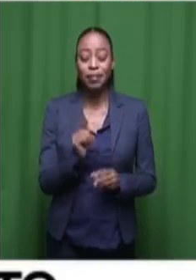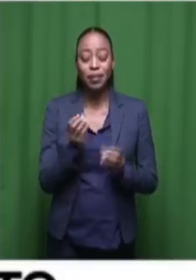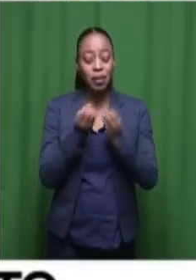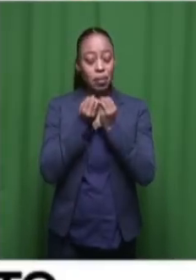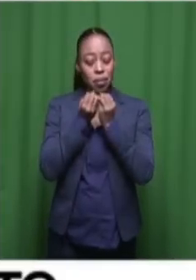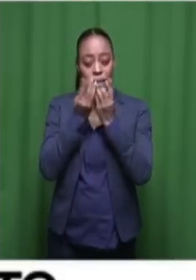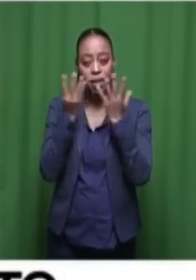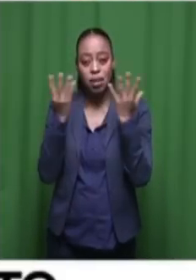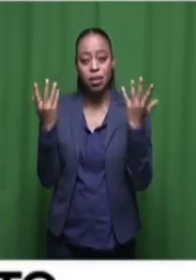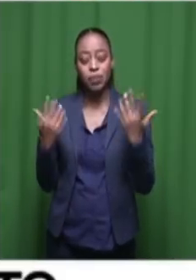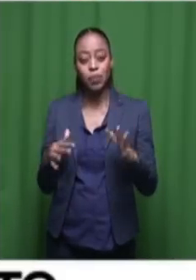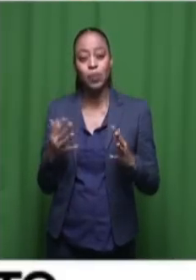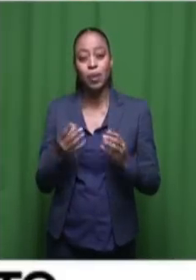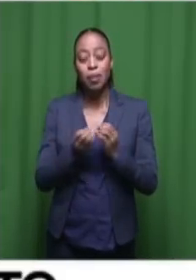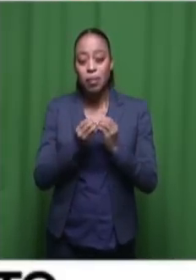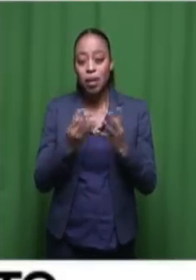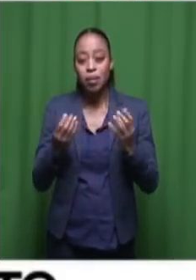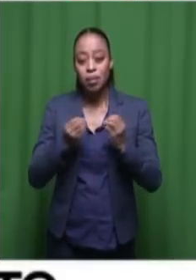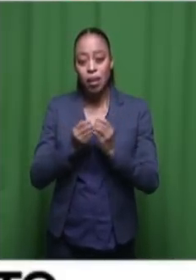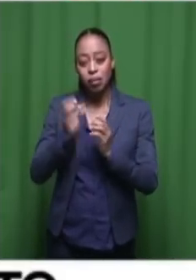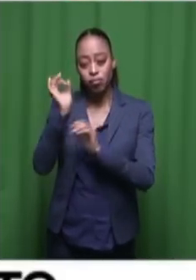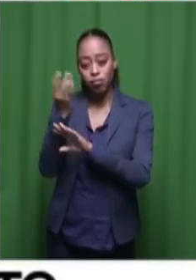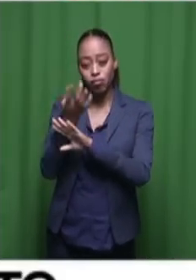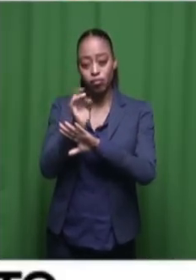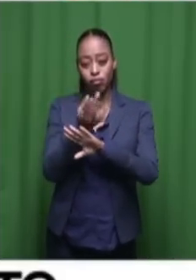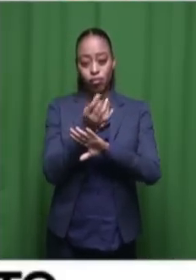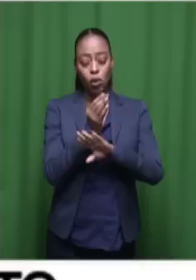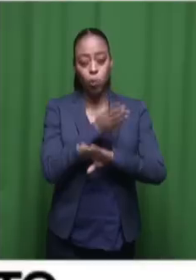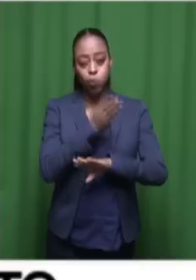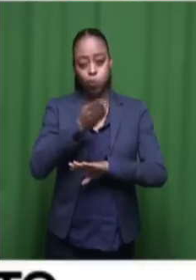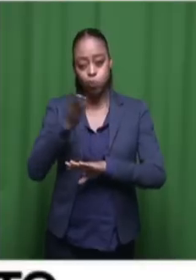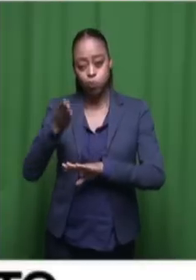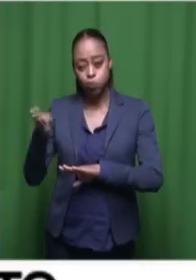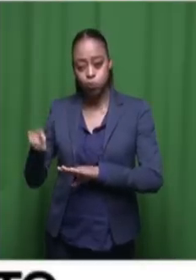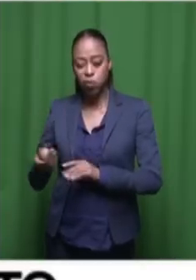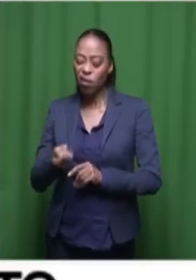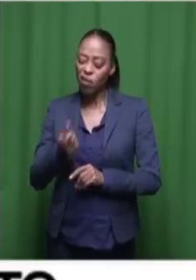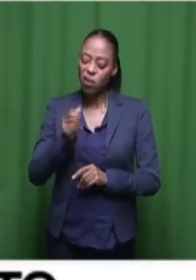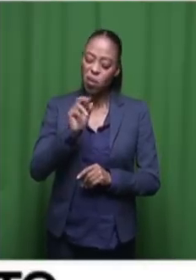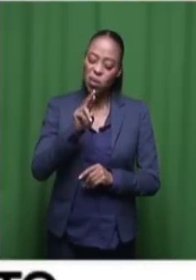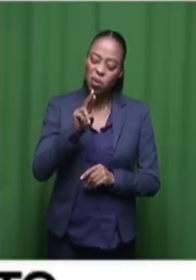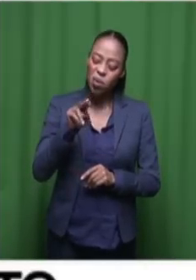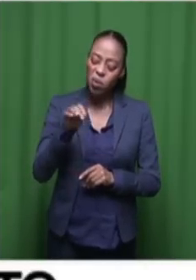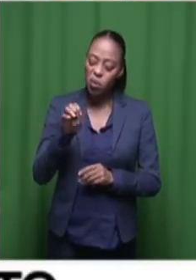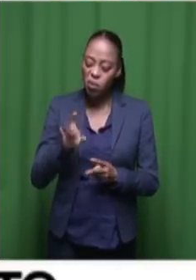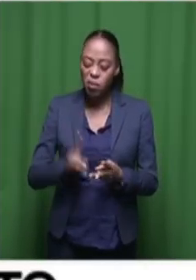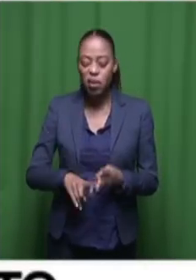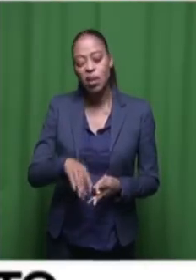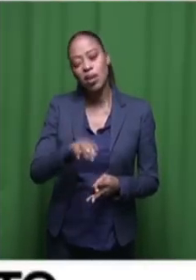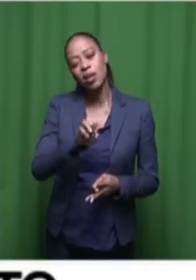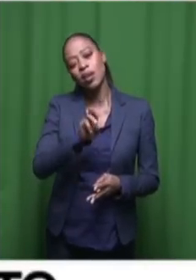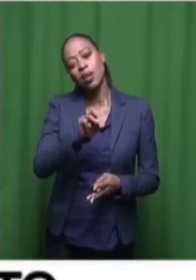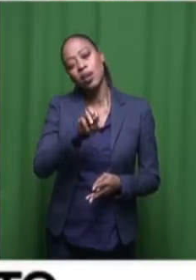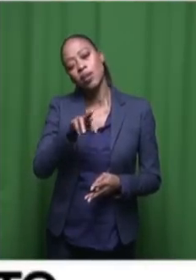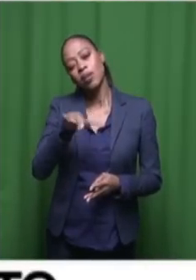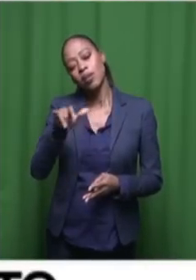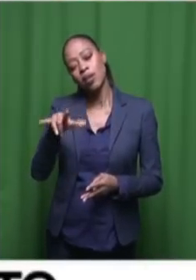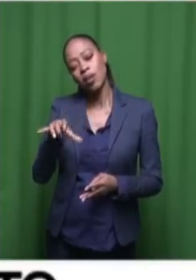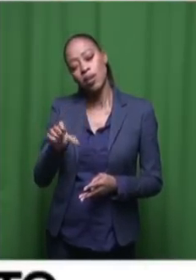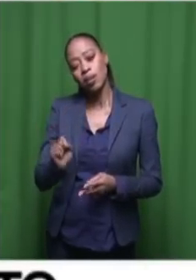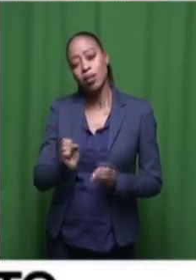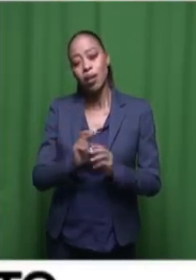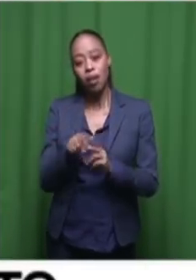that it has thousands of diamonds, a few rubies and emeralds and other precious